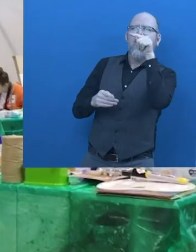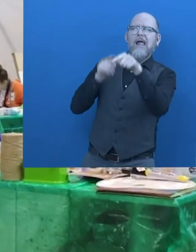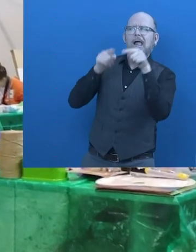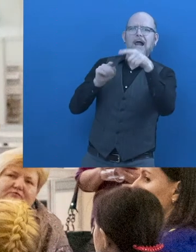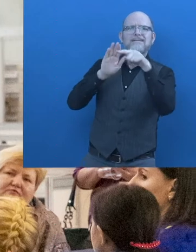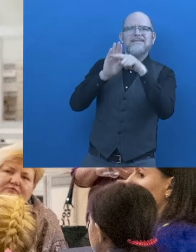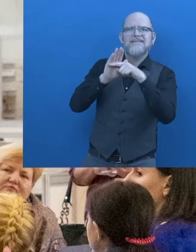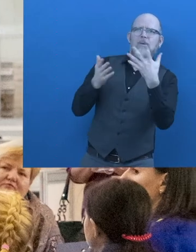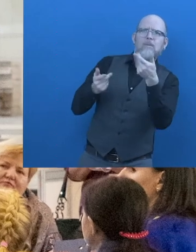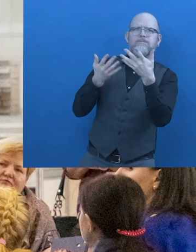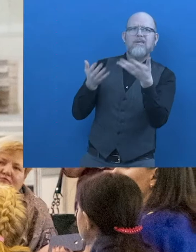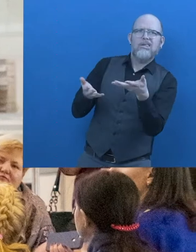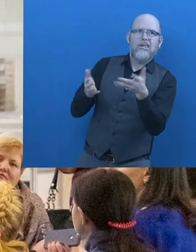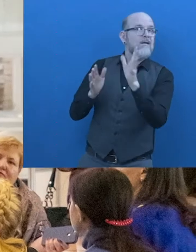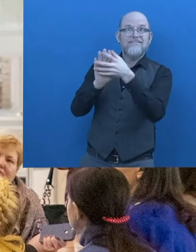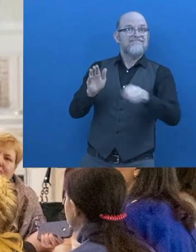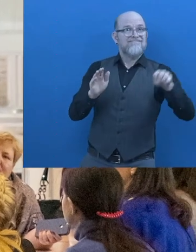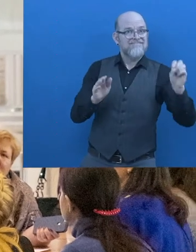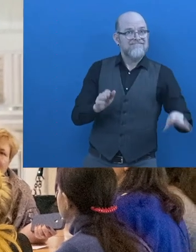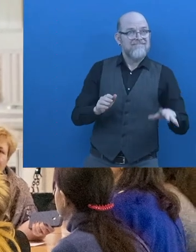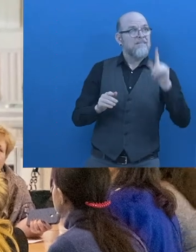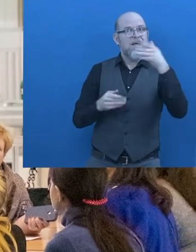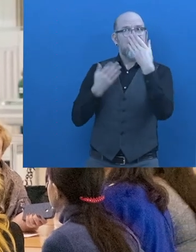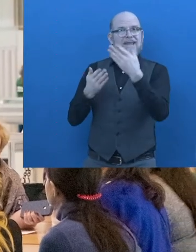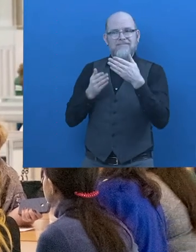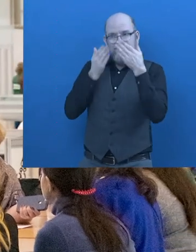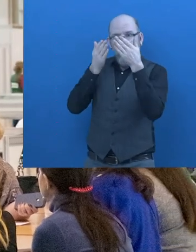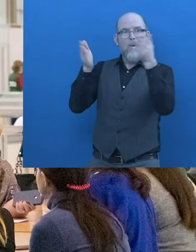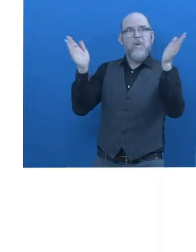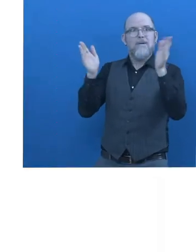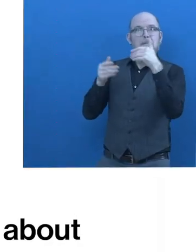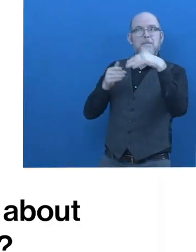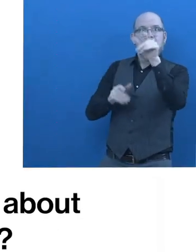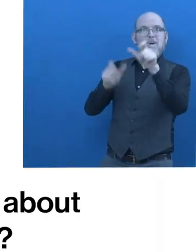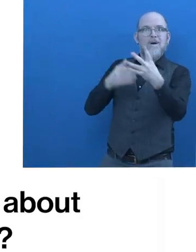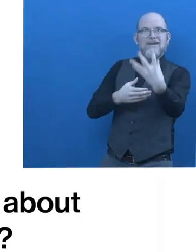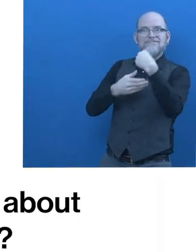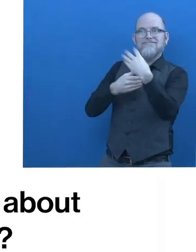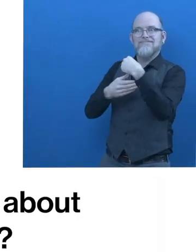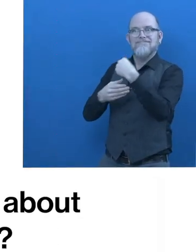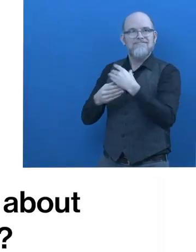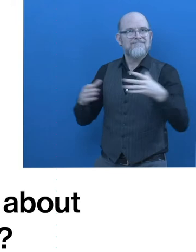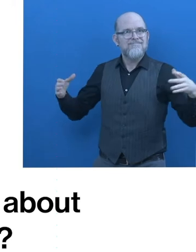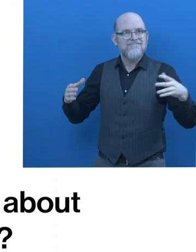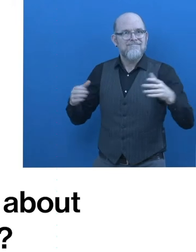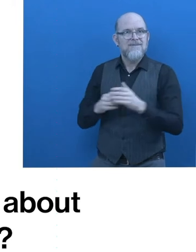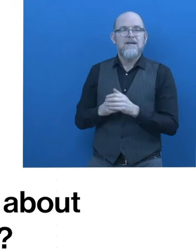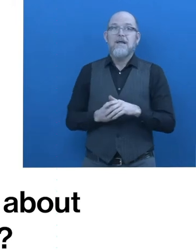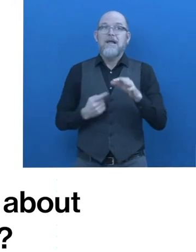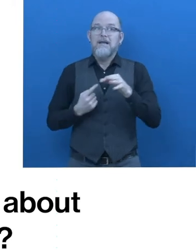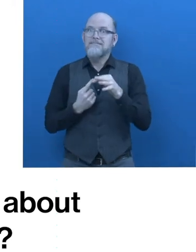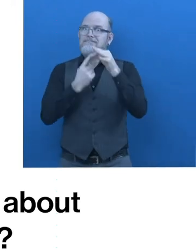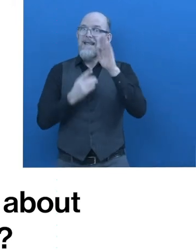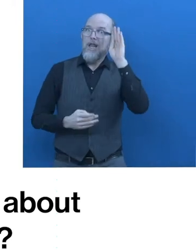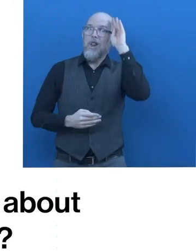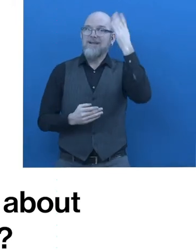times have, and really open up our psyche to be ready to include more people. What is unique and innovative about IKEA